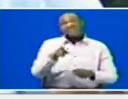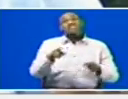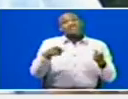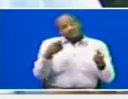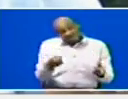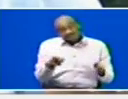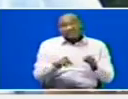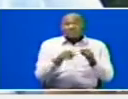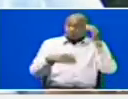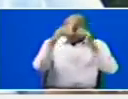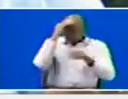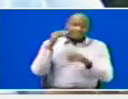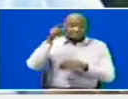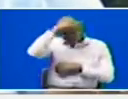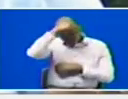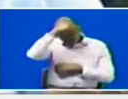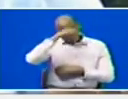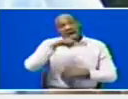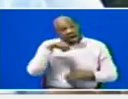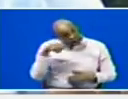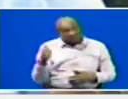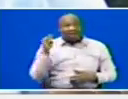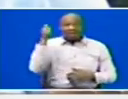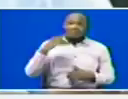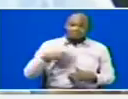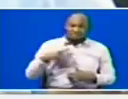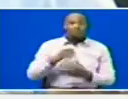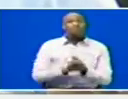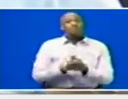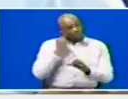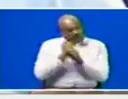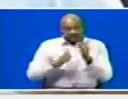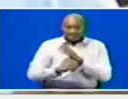university degree that all other Kenyans do everything to attain.